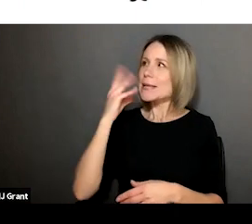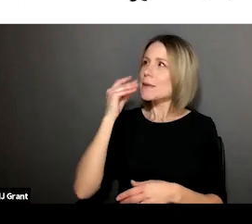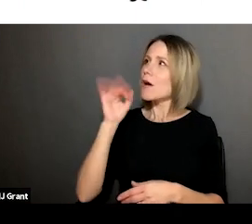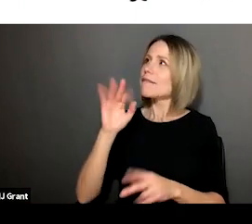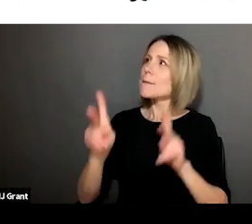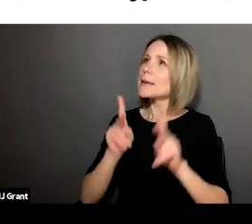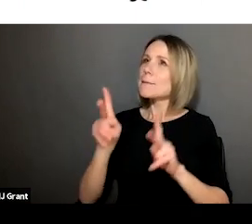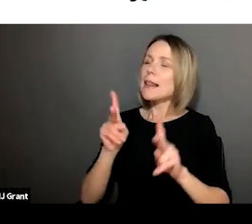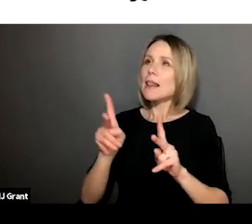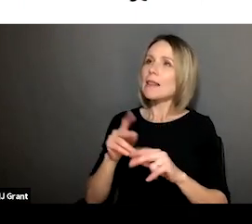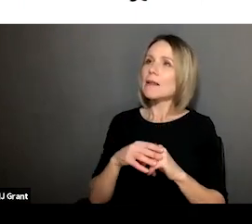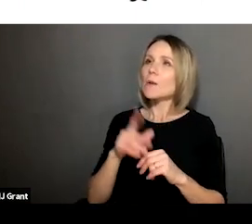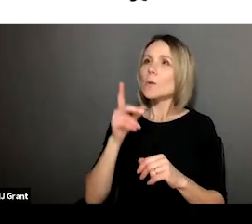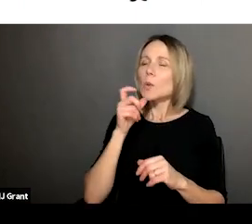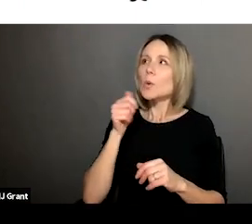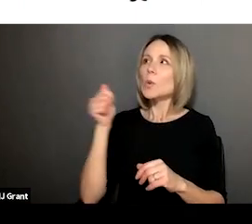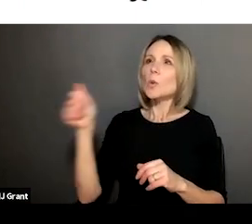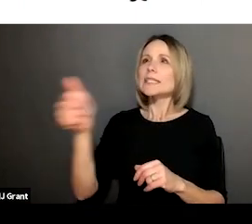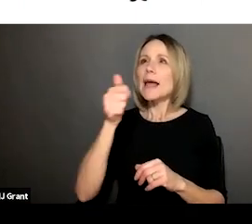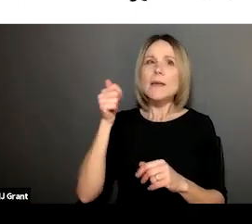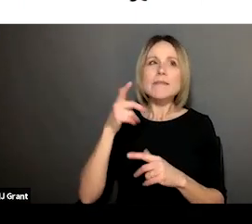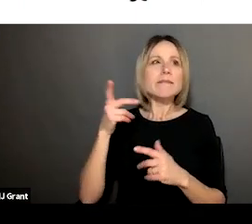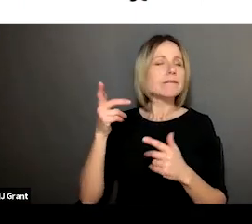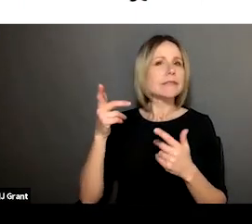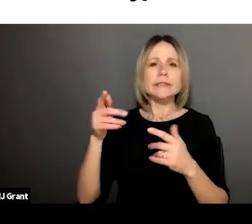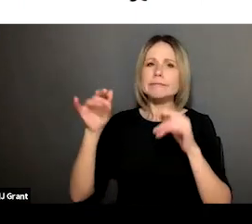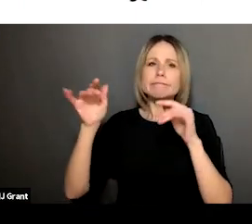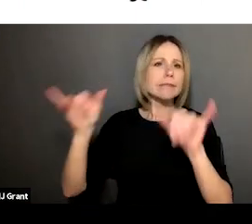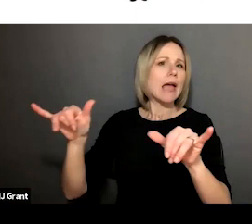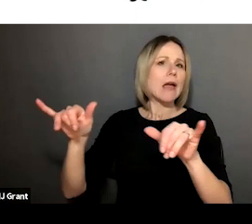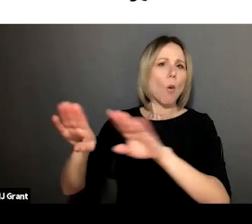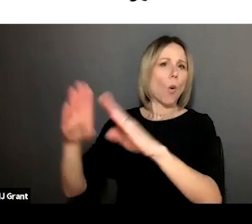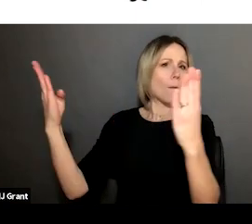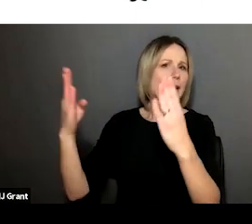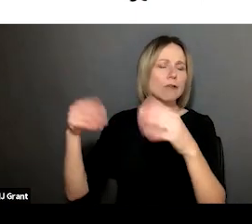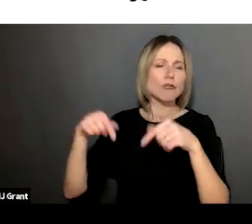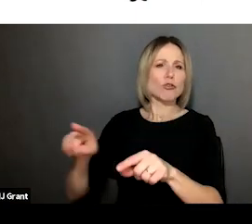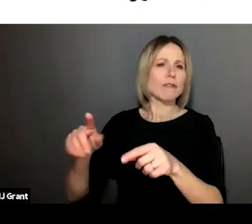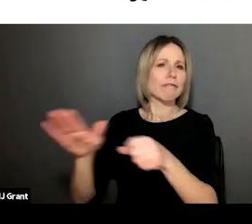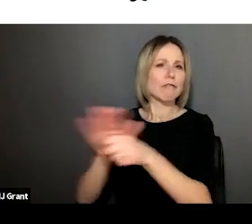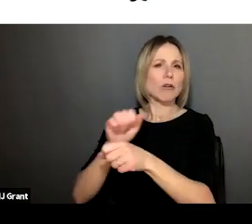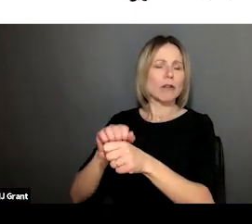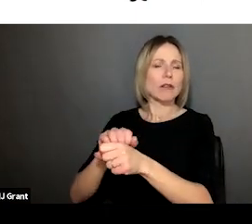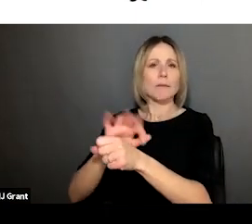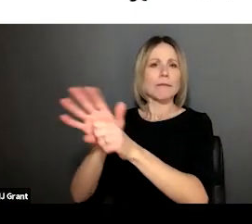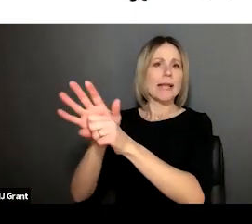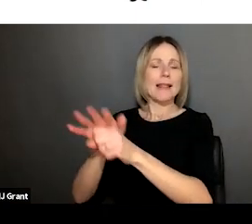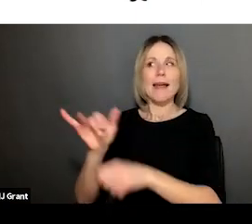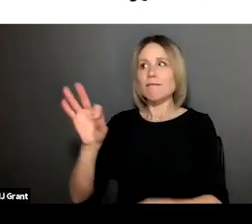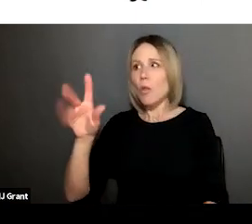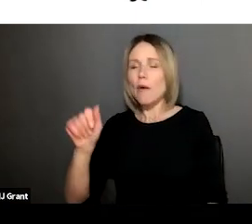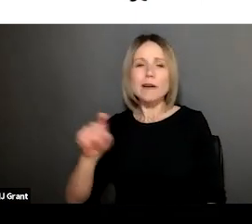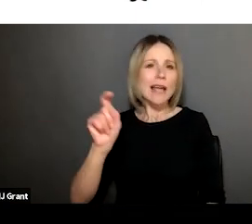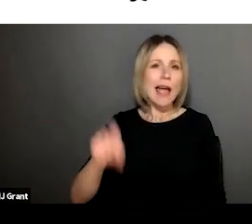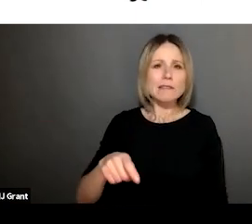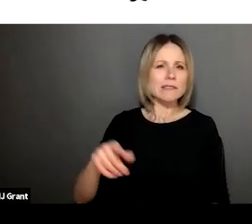in states that have been much more open from the very beginning, places like Florida and Texas, where they've been going to restaurants and eating